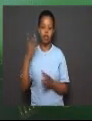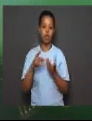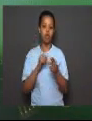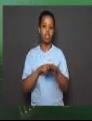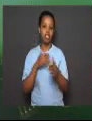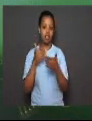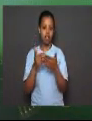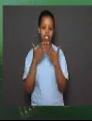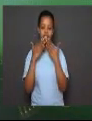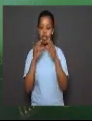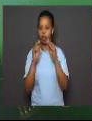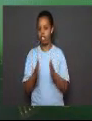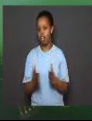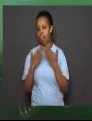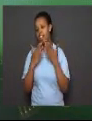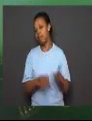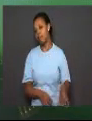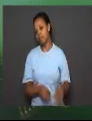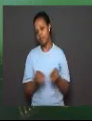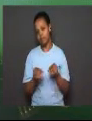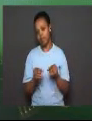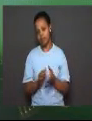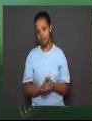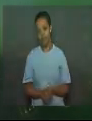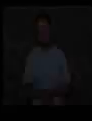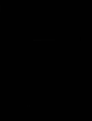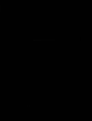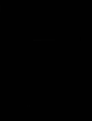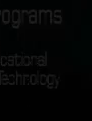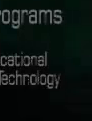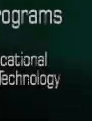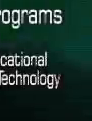Until next time, thank you, teacher. Thank you, students.